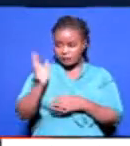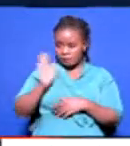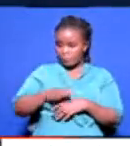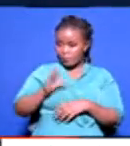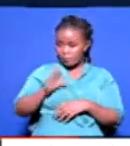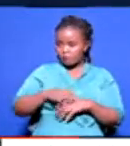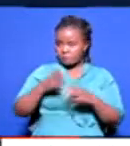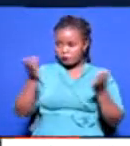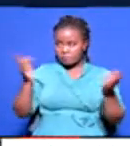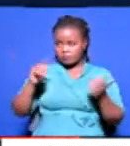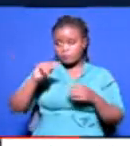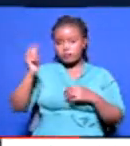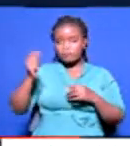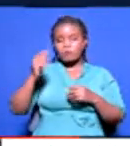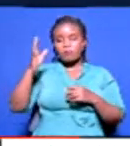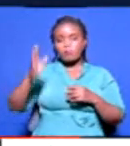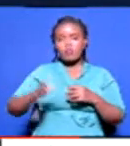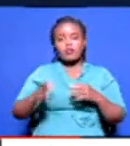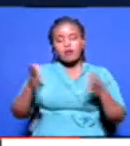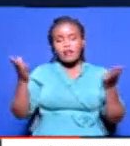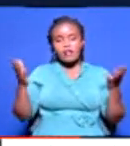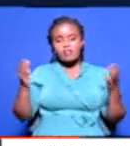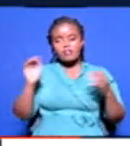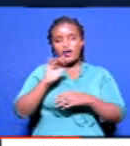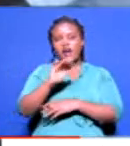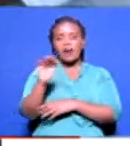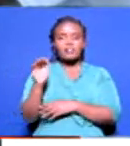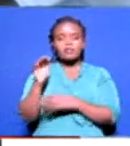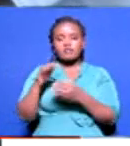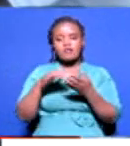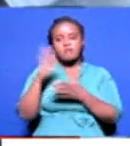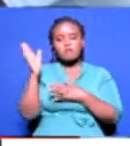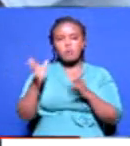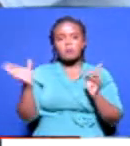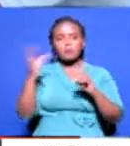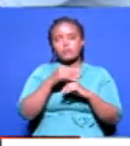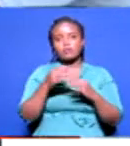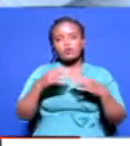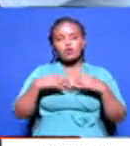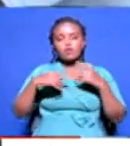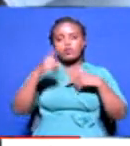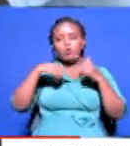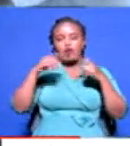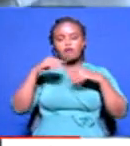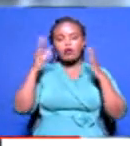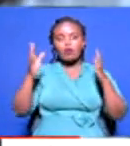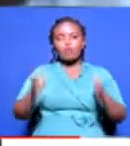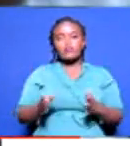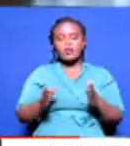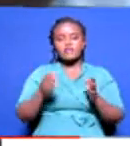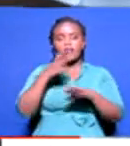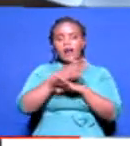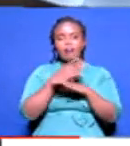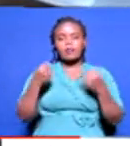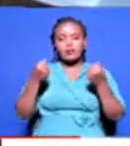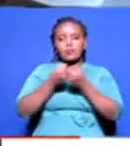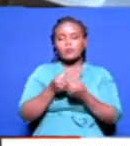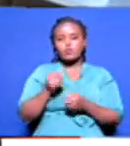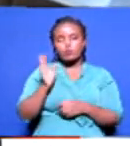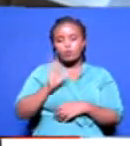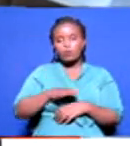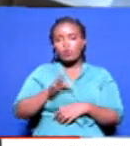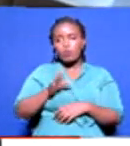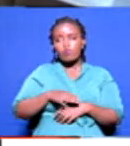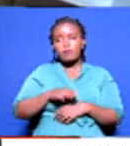Teresa Mwendo Muridhi caused the major upset to emerge sole winner after upsetting compatriot World Amateur Women silver medalist Joyce Nirango